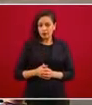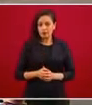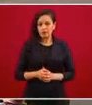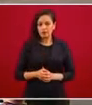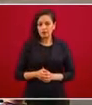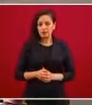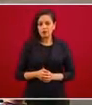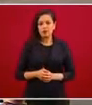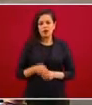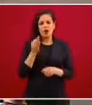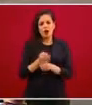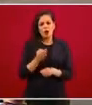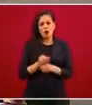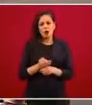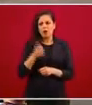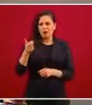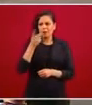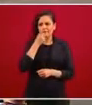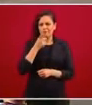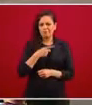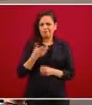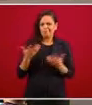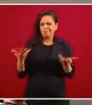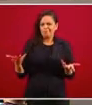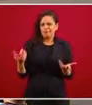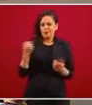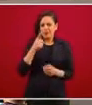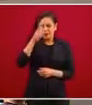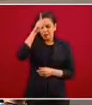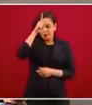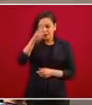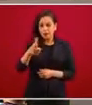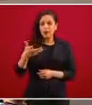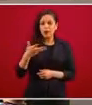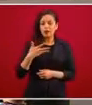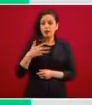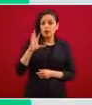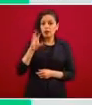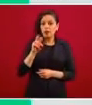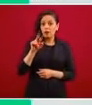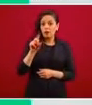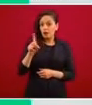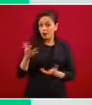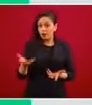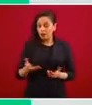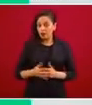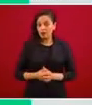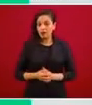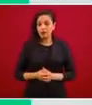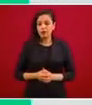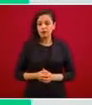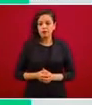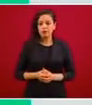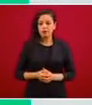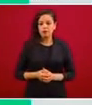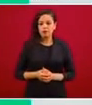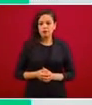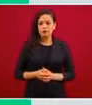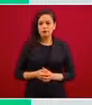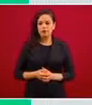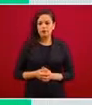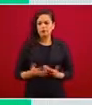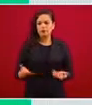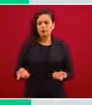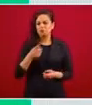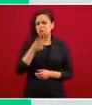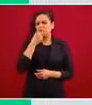the relatives had told him that he had pulmonary disease, and now